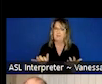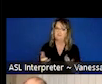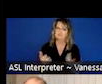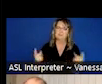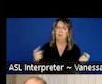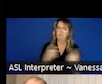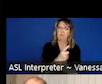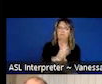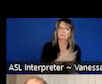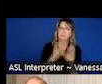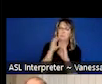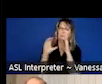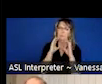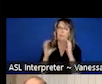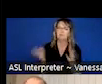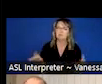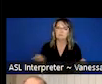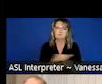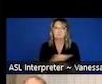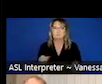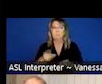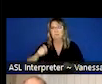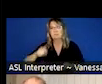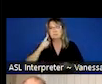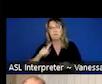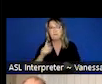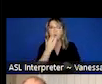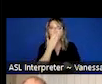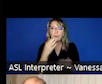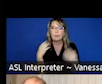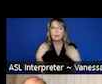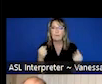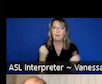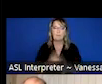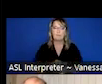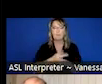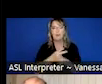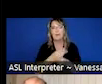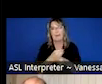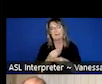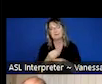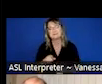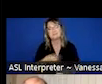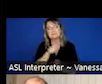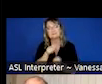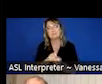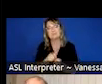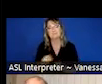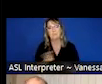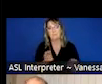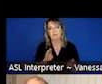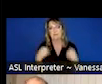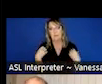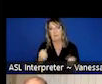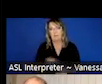complicated communications that's necessary in good healthcare, and specifically in behavioral healthcare. We see that